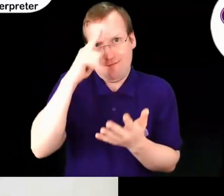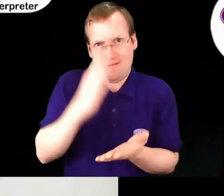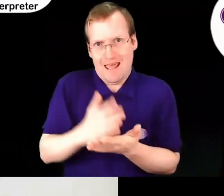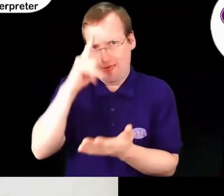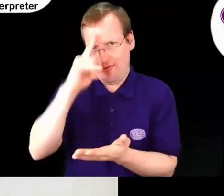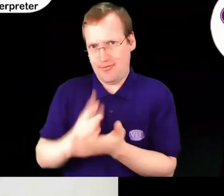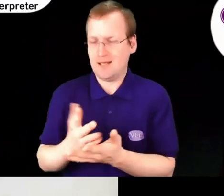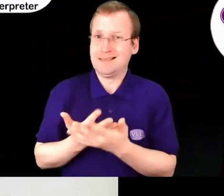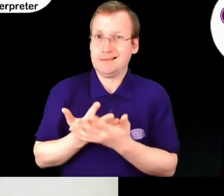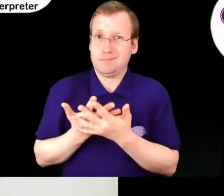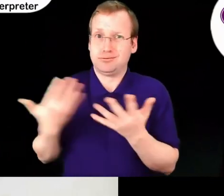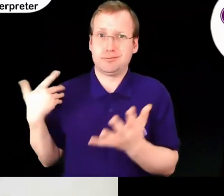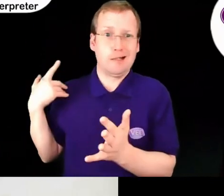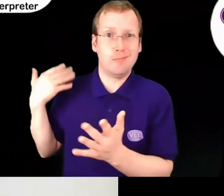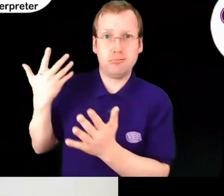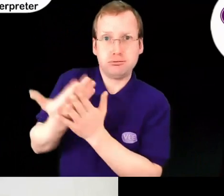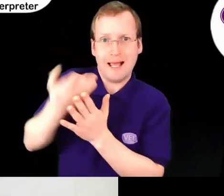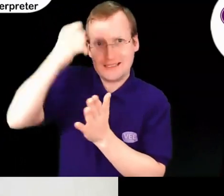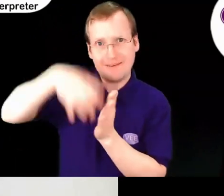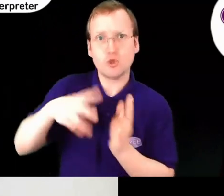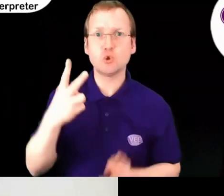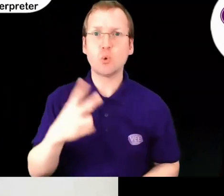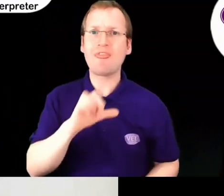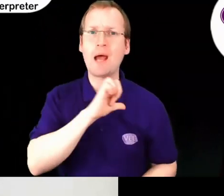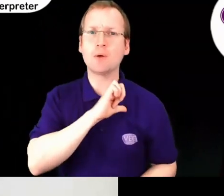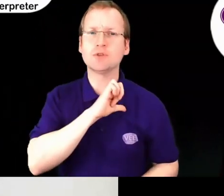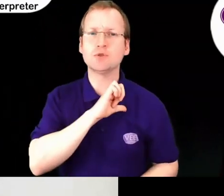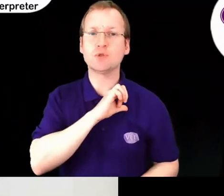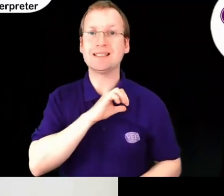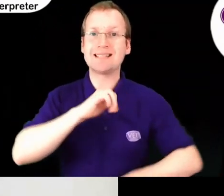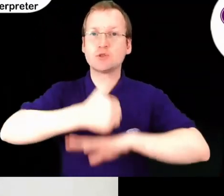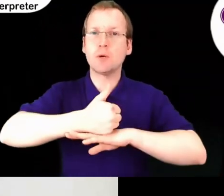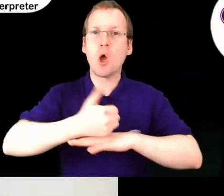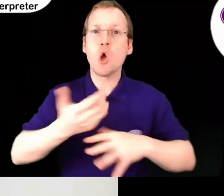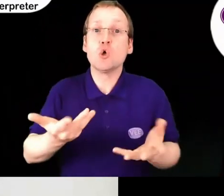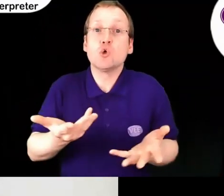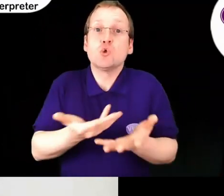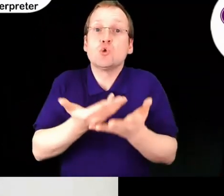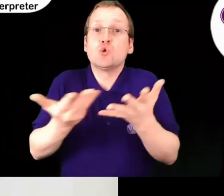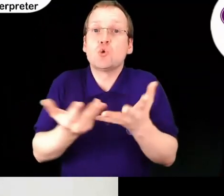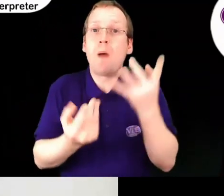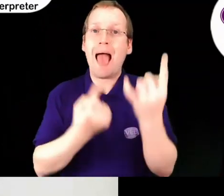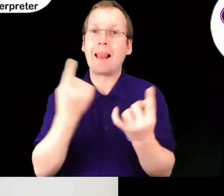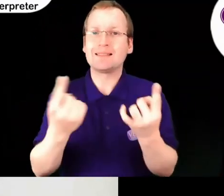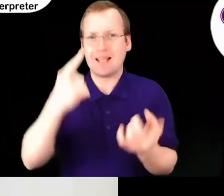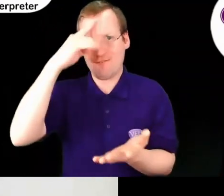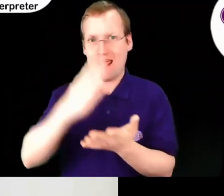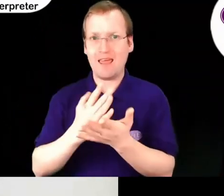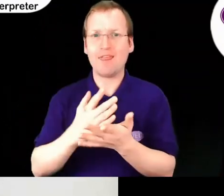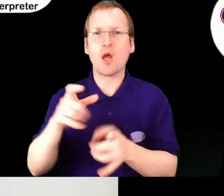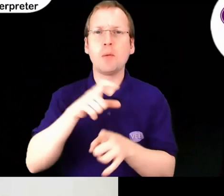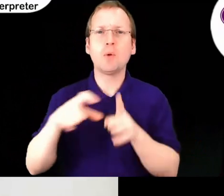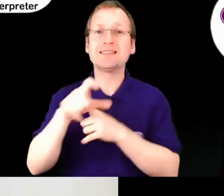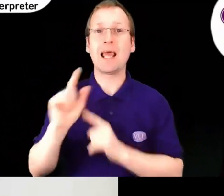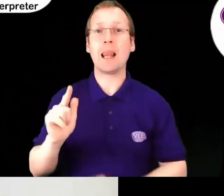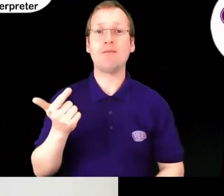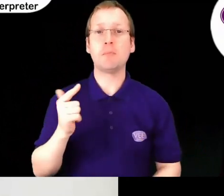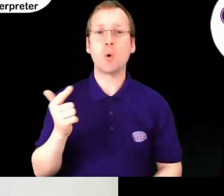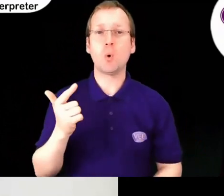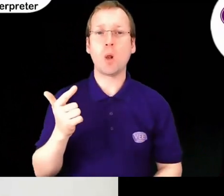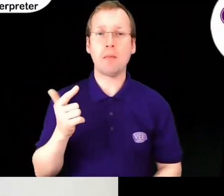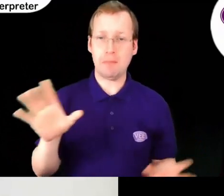experiences. And in 2000, she founded Somewhere Else, which is an inclusive faith community in Liverpool, where people